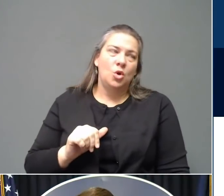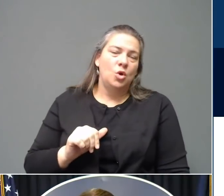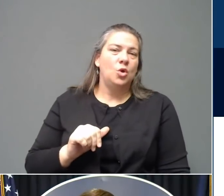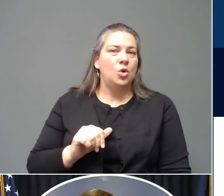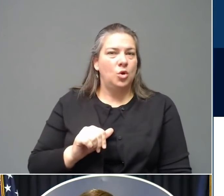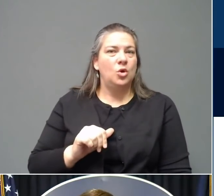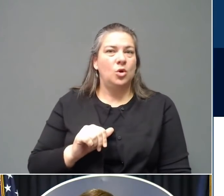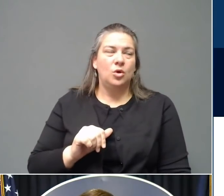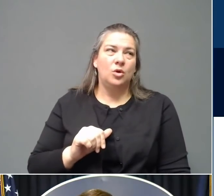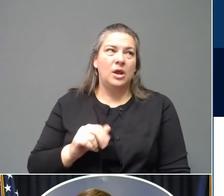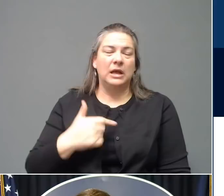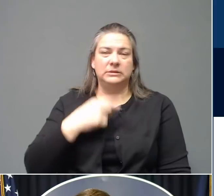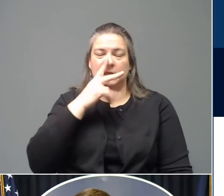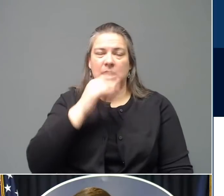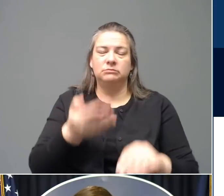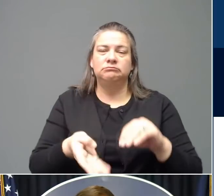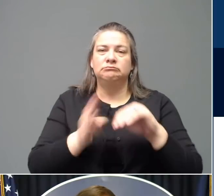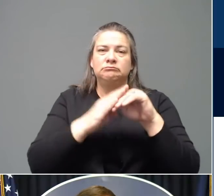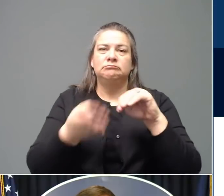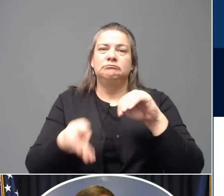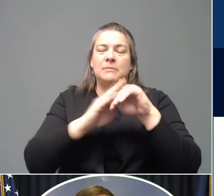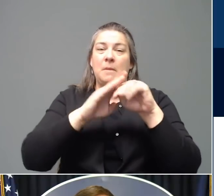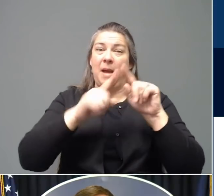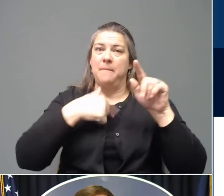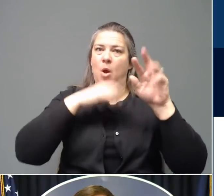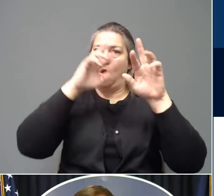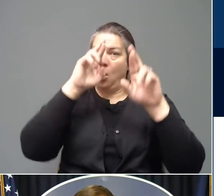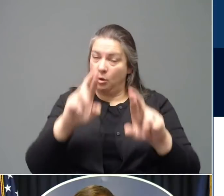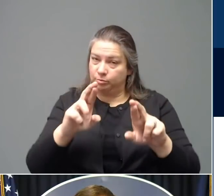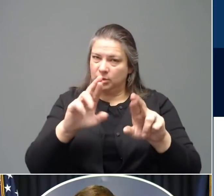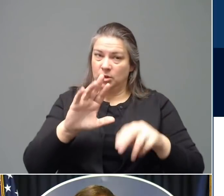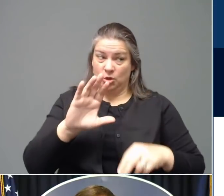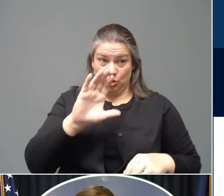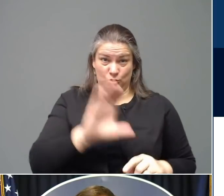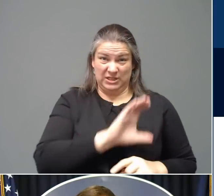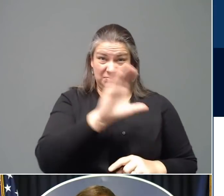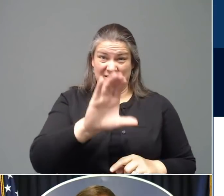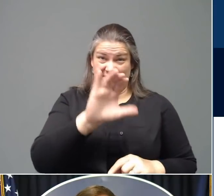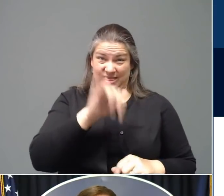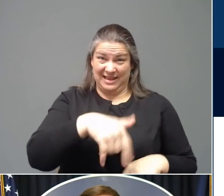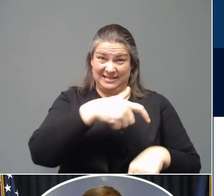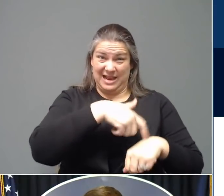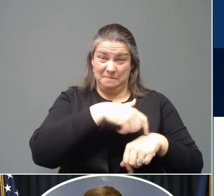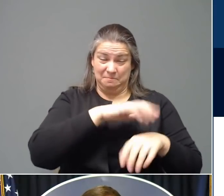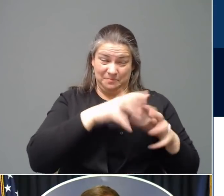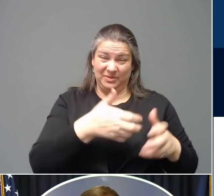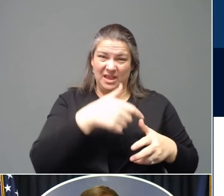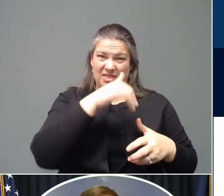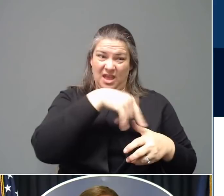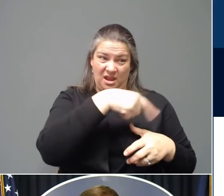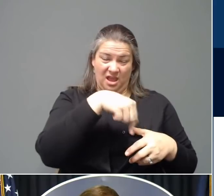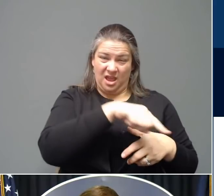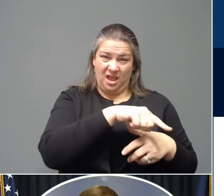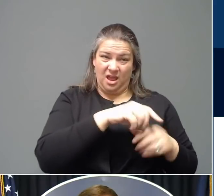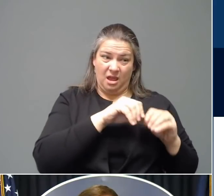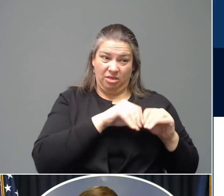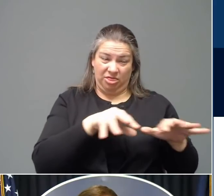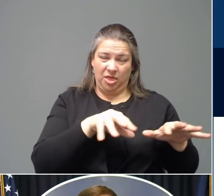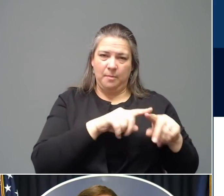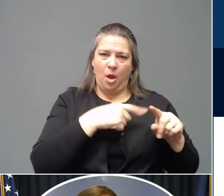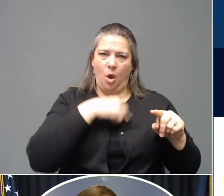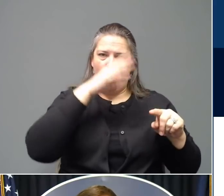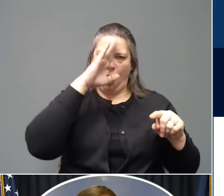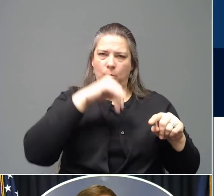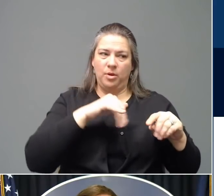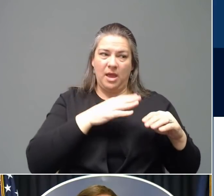to grow. But in a minute, we'll report that today's our third highest day ever. Of course, the last two highest days were the last